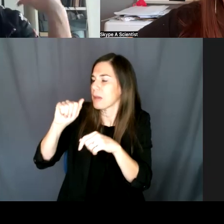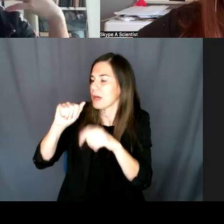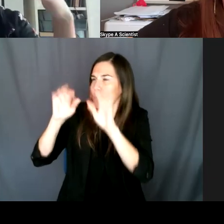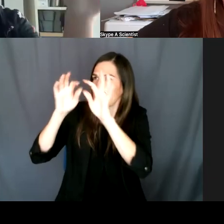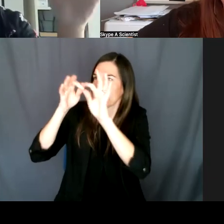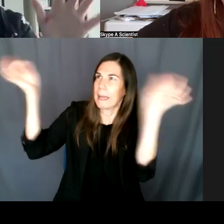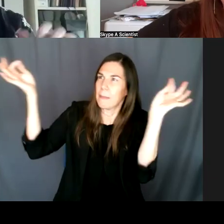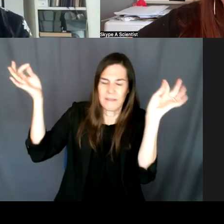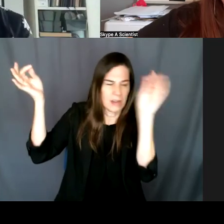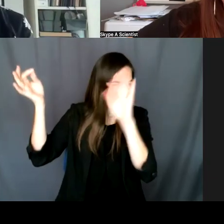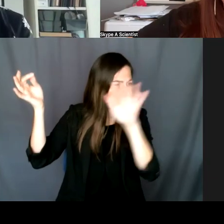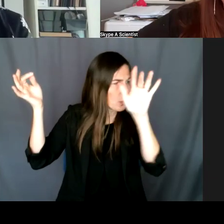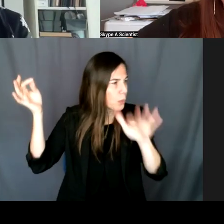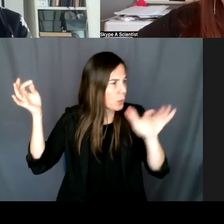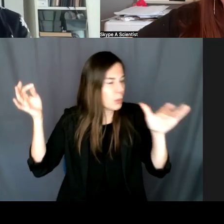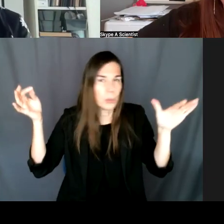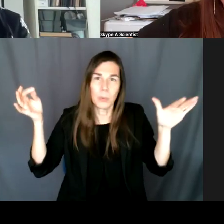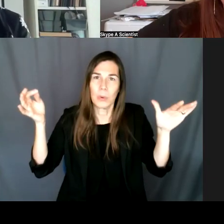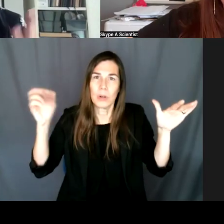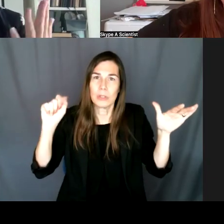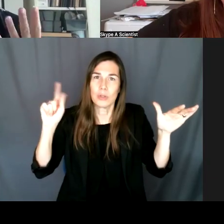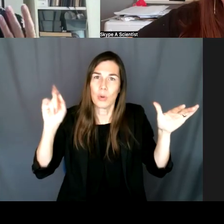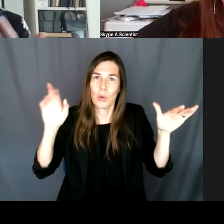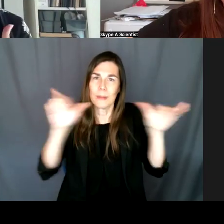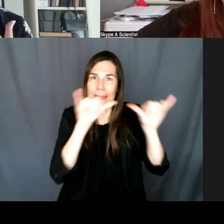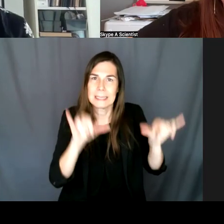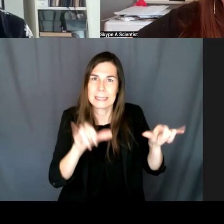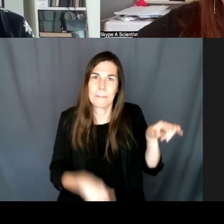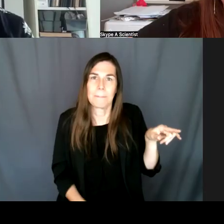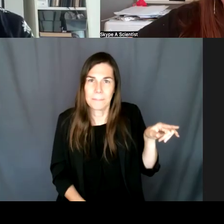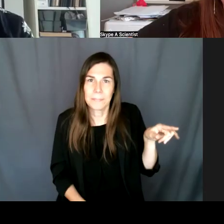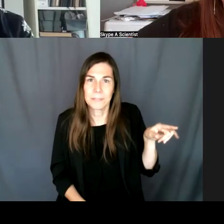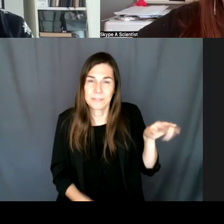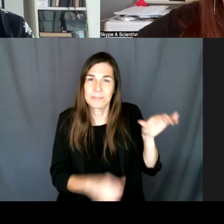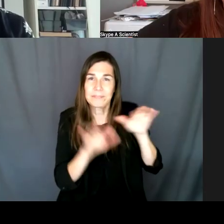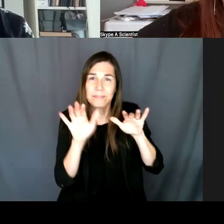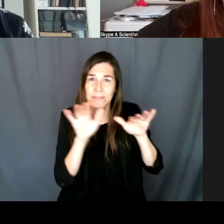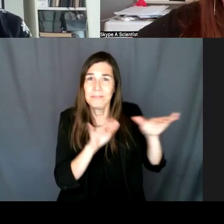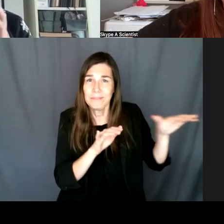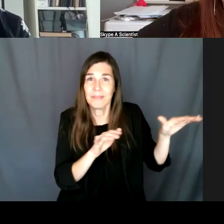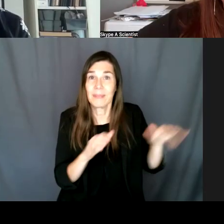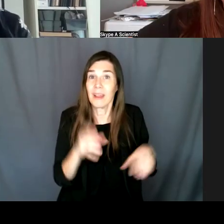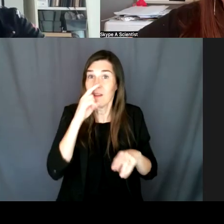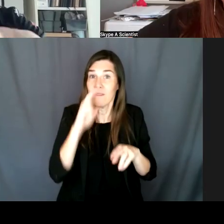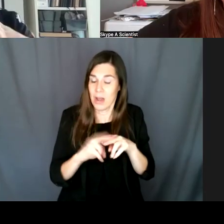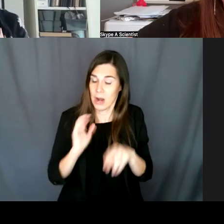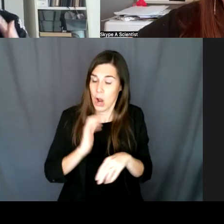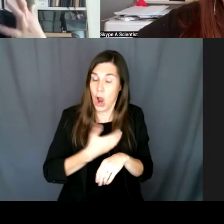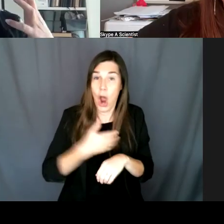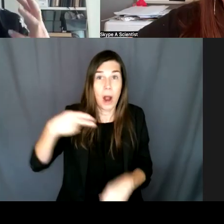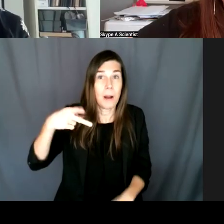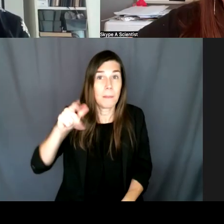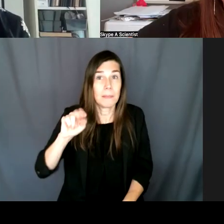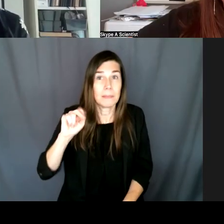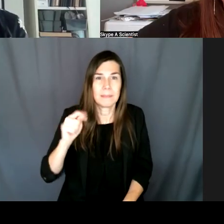plasma drift into the solar system. One of my favorite things about our planet is that we have a